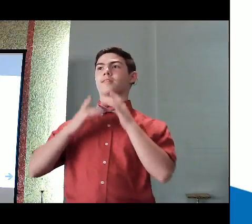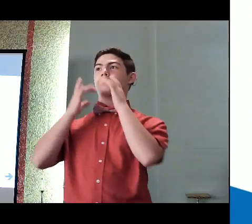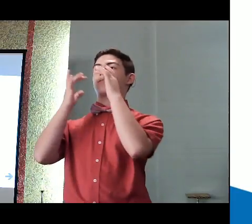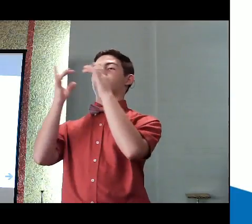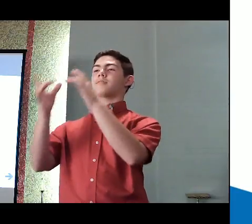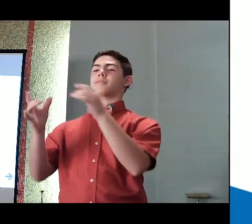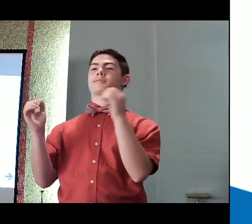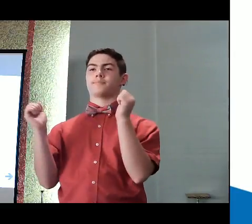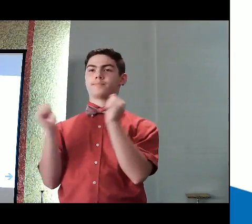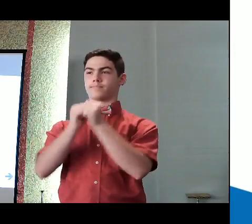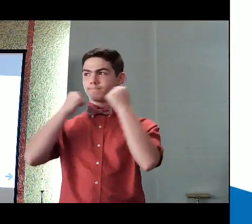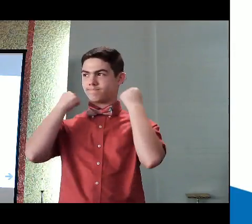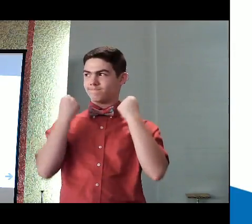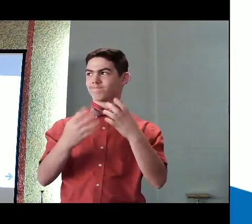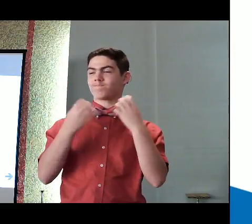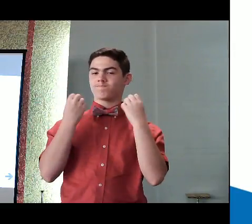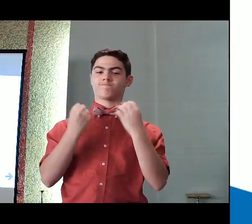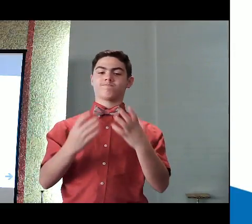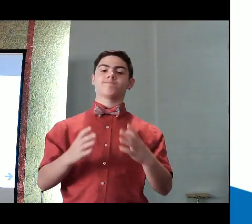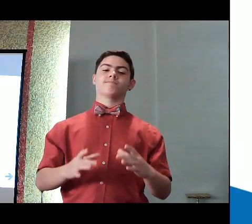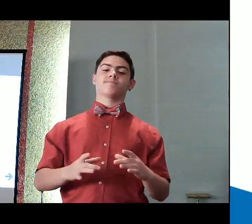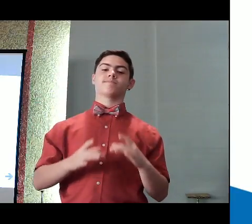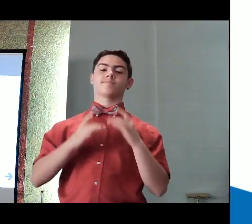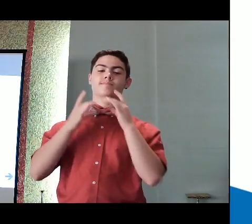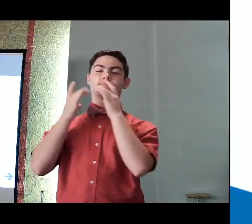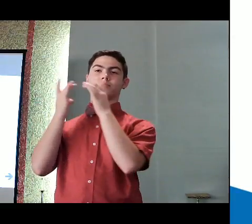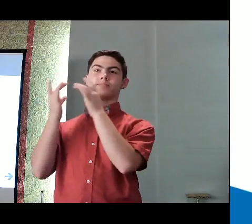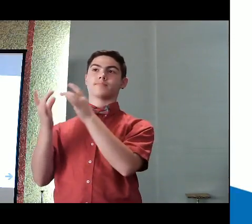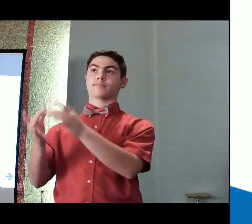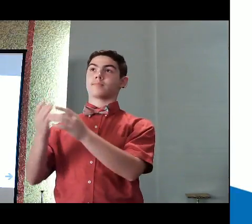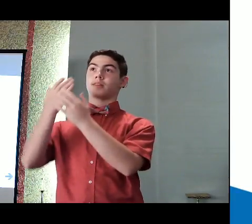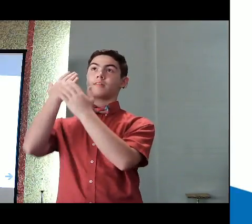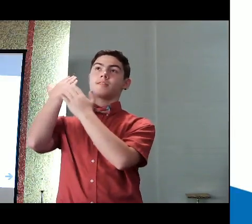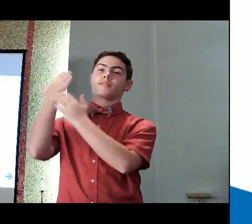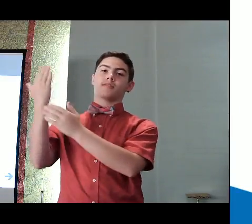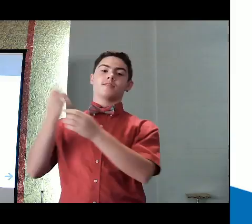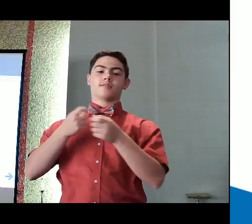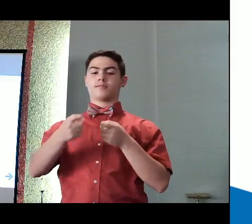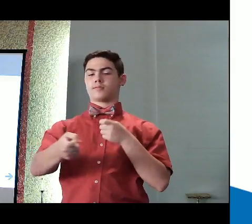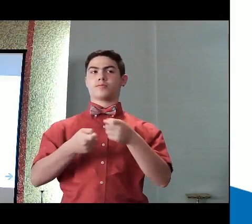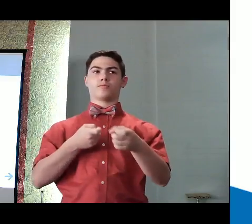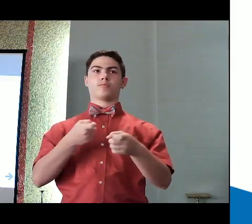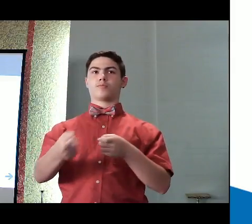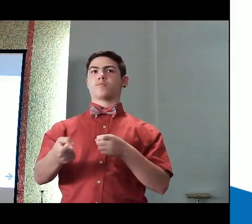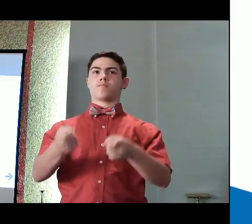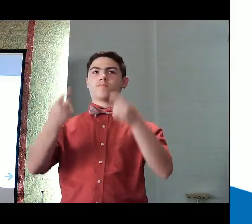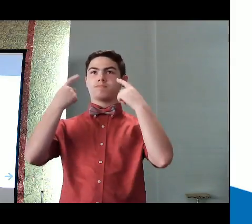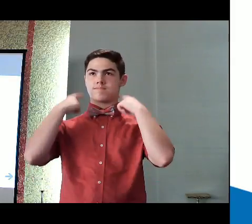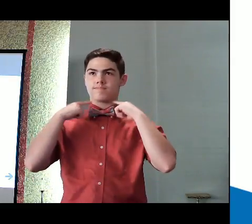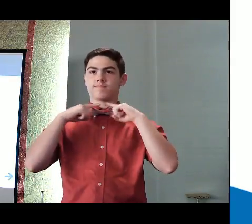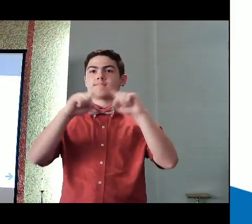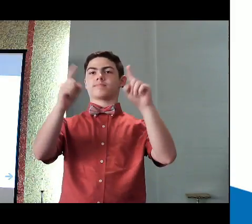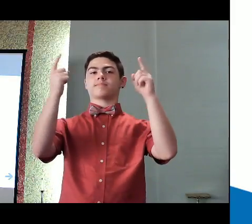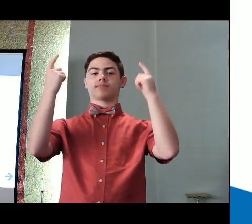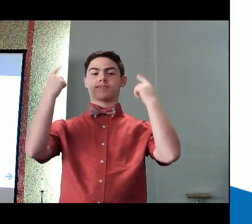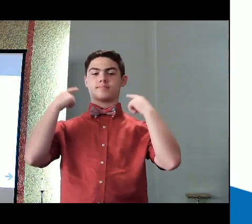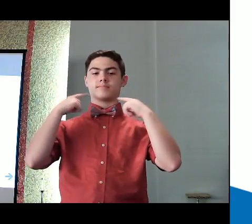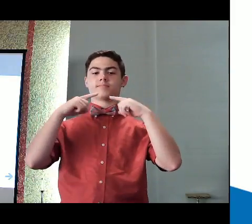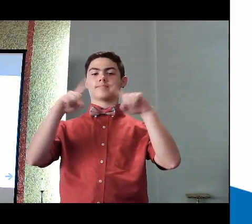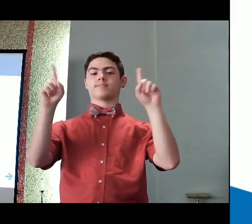throne. Crown you now with many crowns. You reign